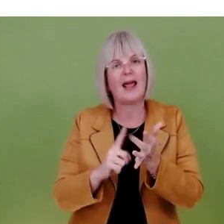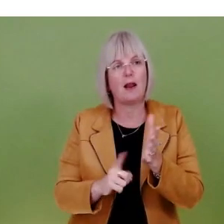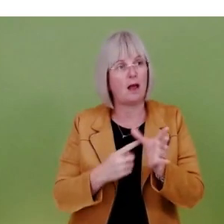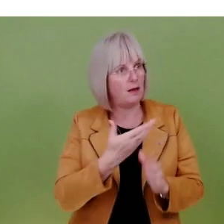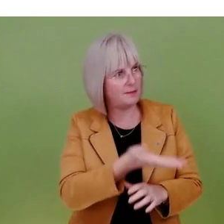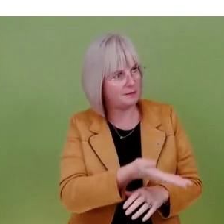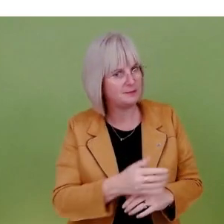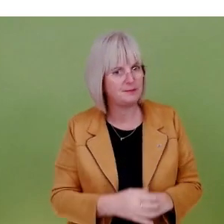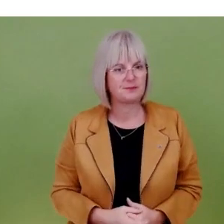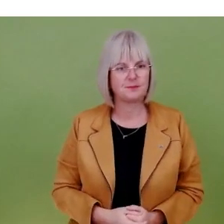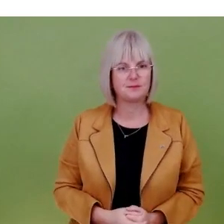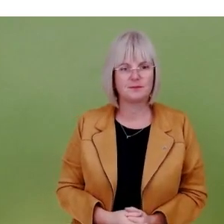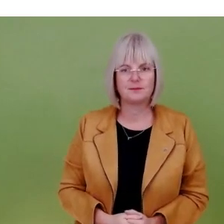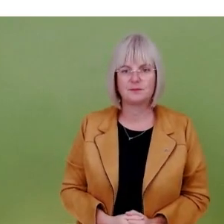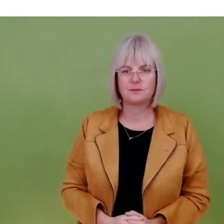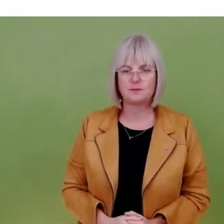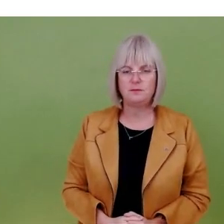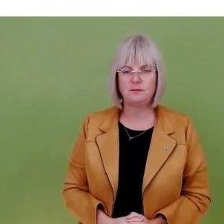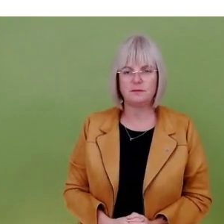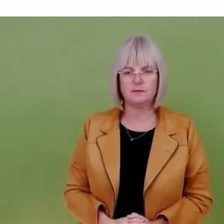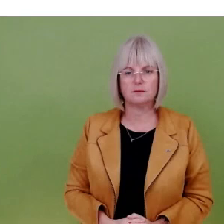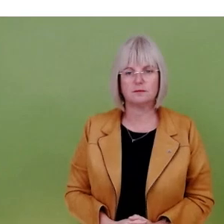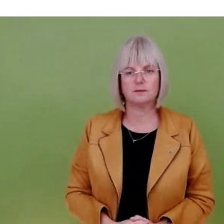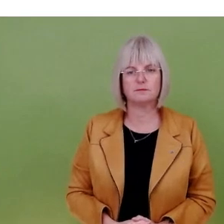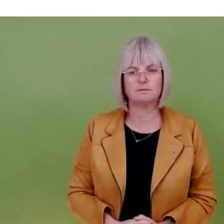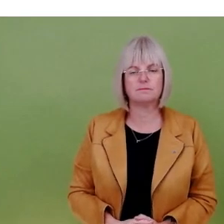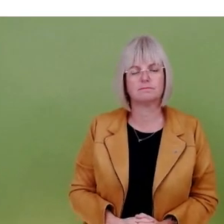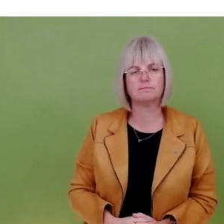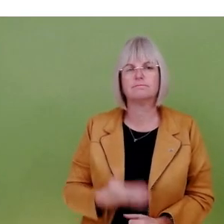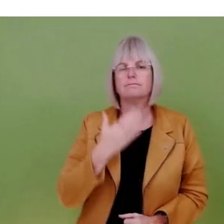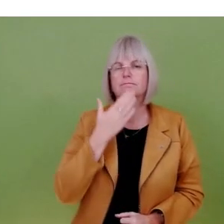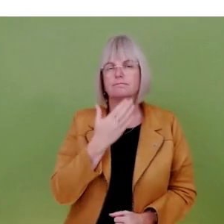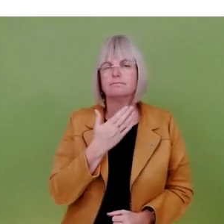Thanks, Margo. The TIDE studies